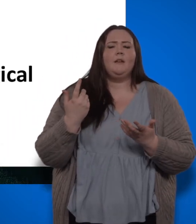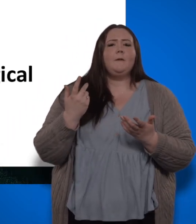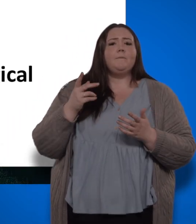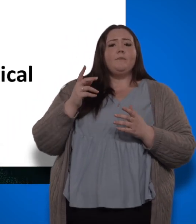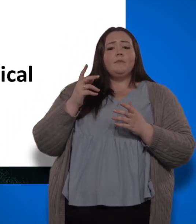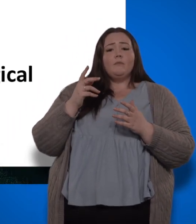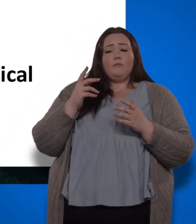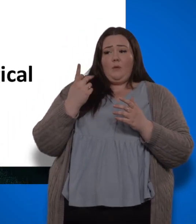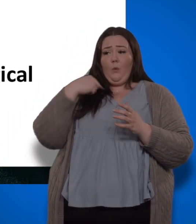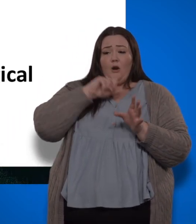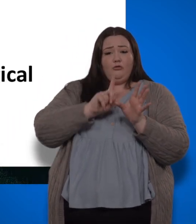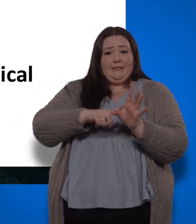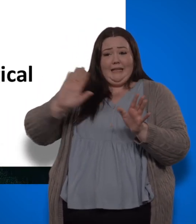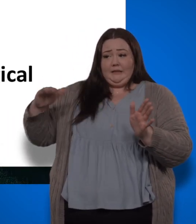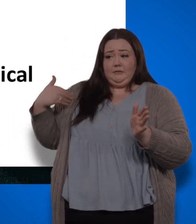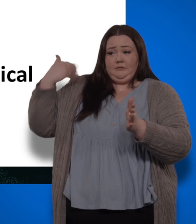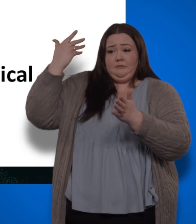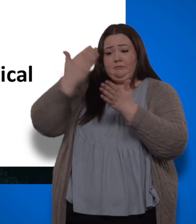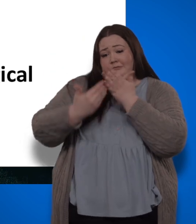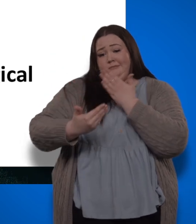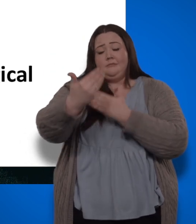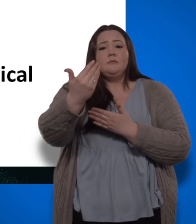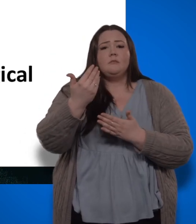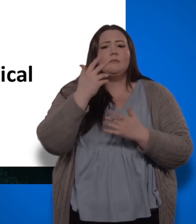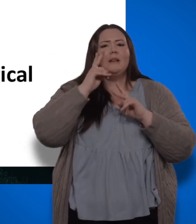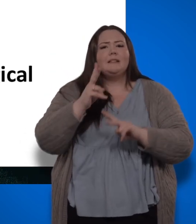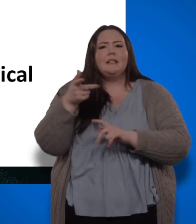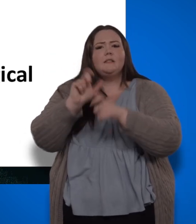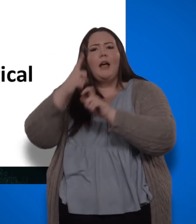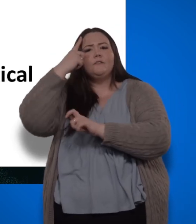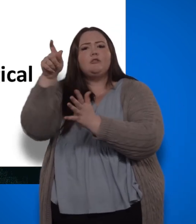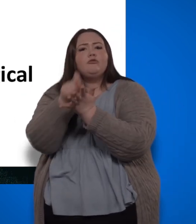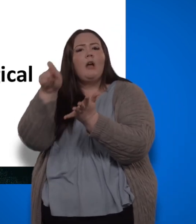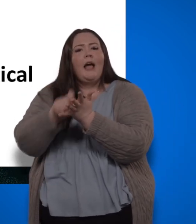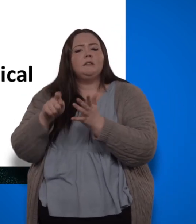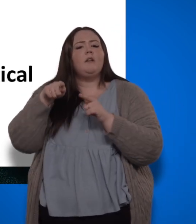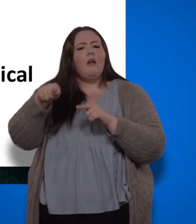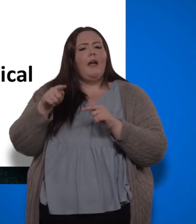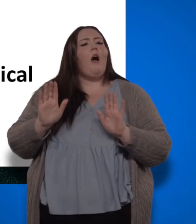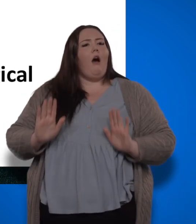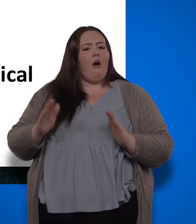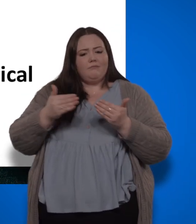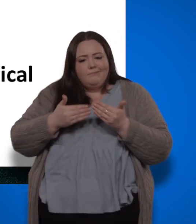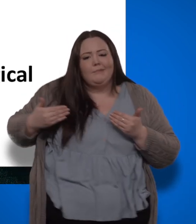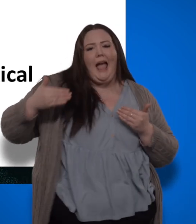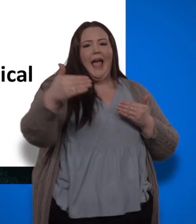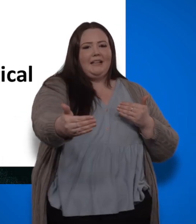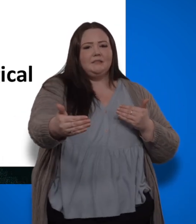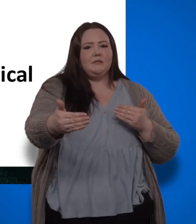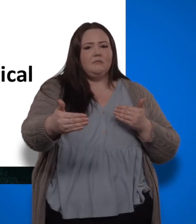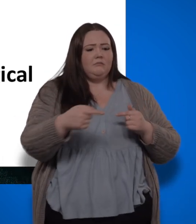than 100 years, we've had science fiction writers who have preceded the technological change. They've